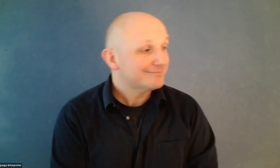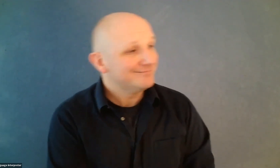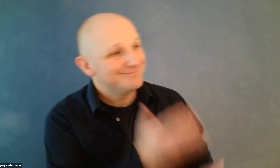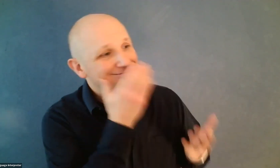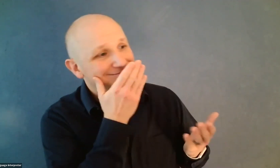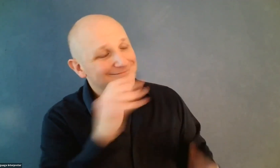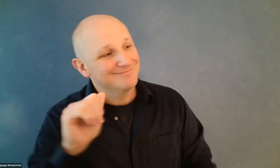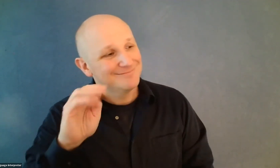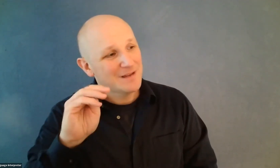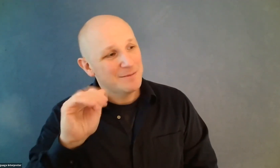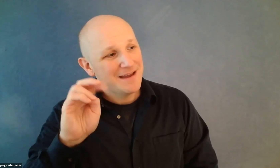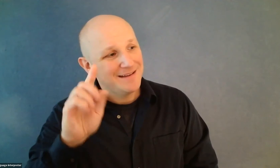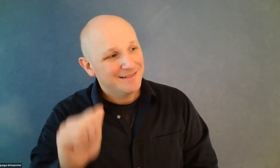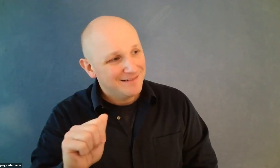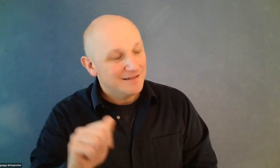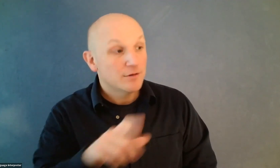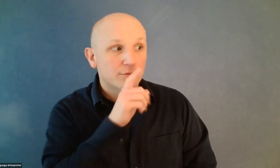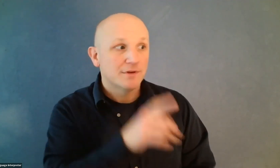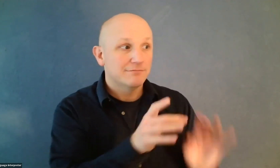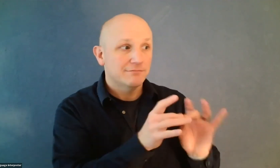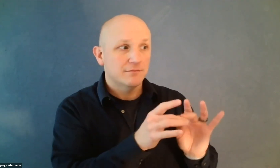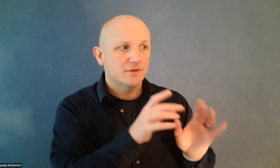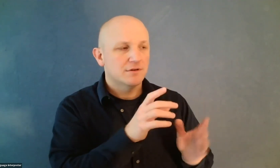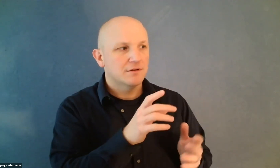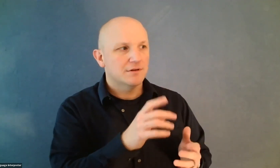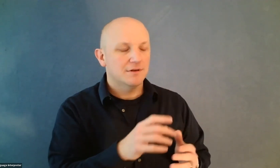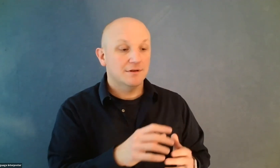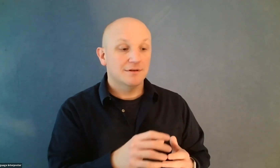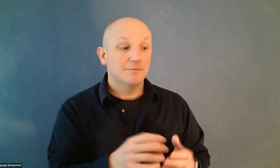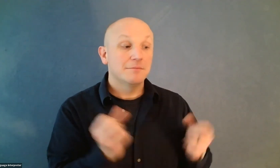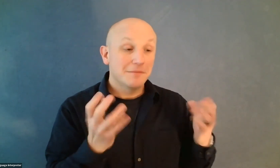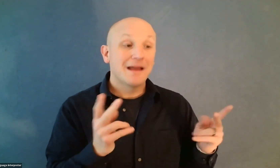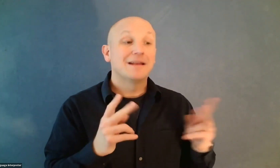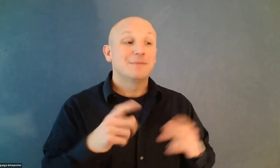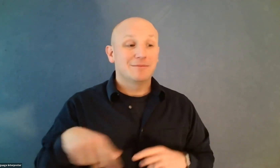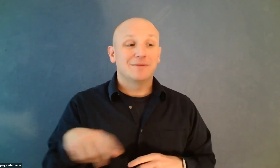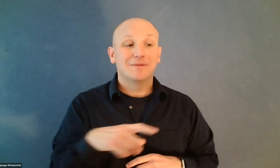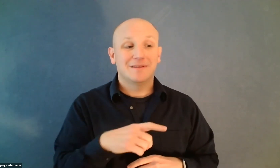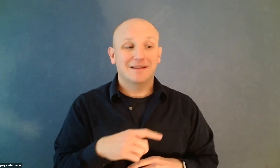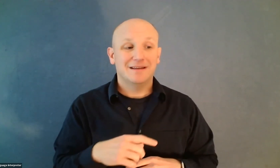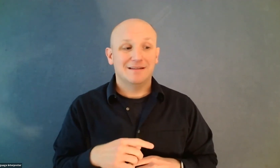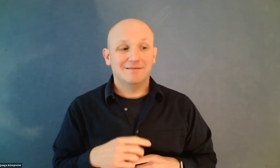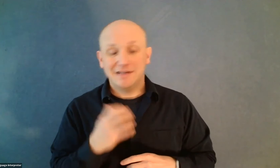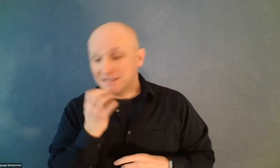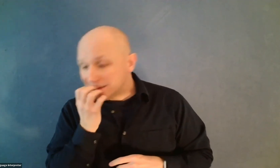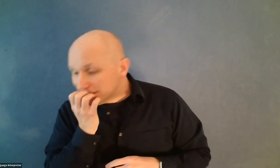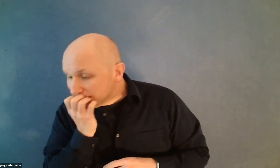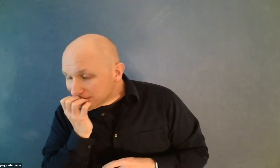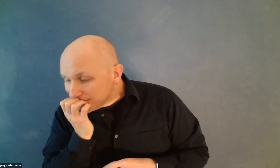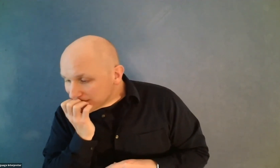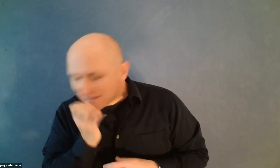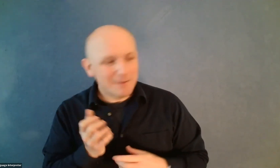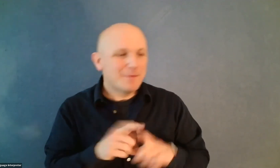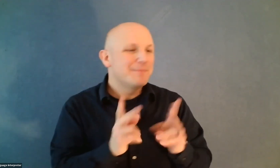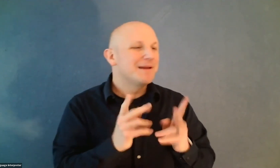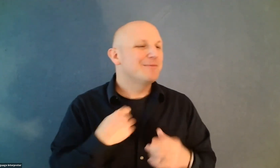Amanda. You mentioned, it might be intimidating to talk to a lawyer. I think people meet Matt and I, and they're like, they're lawyers. But that's